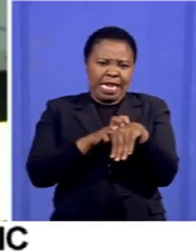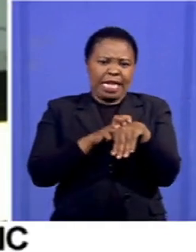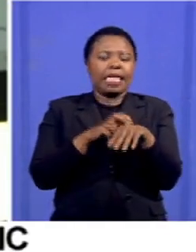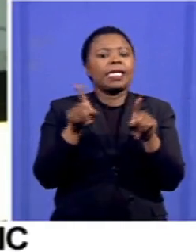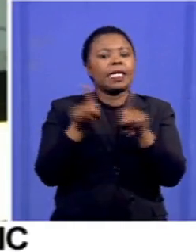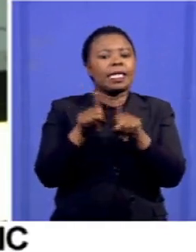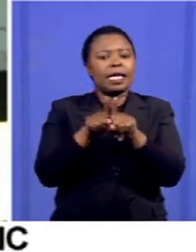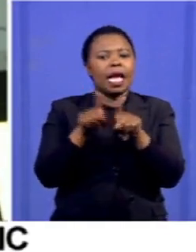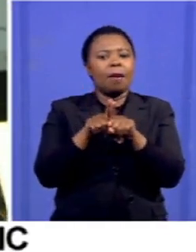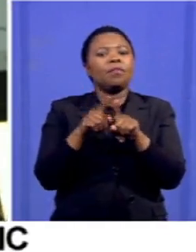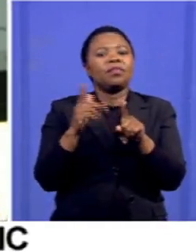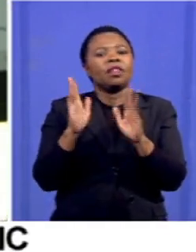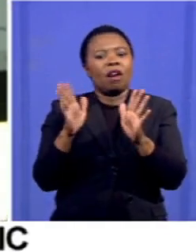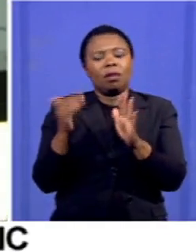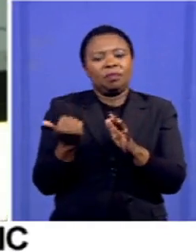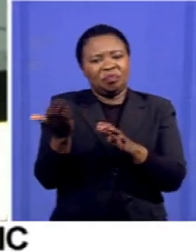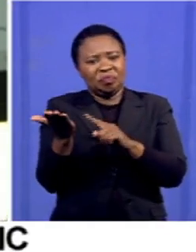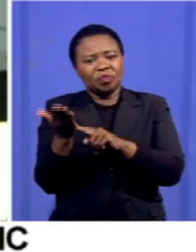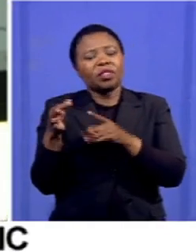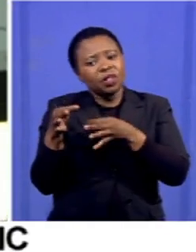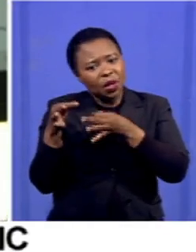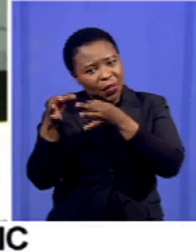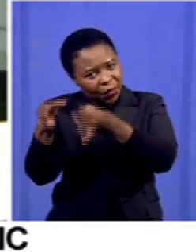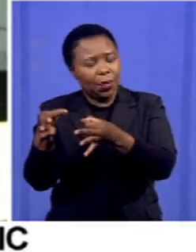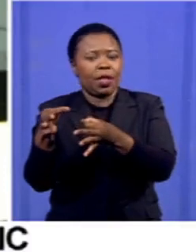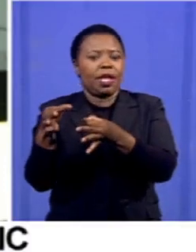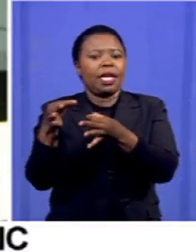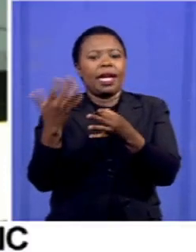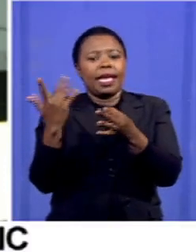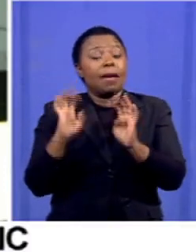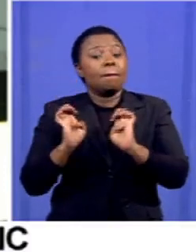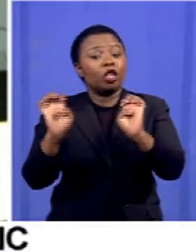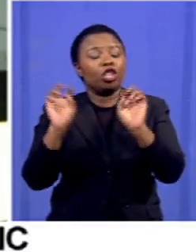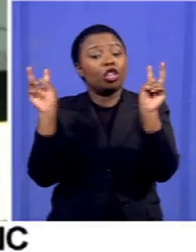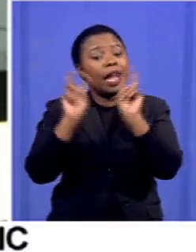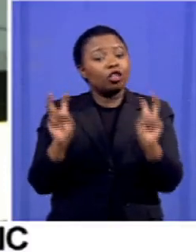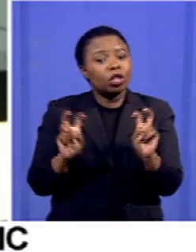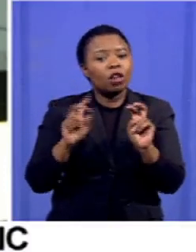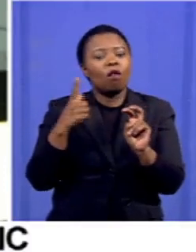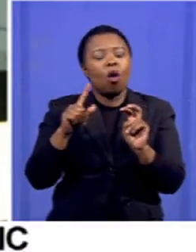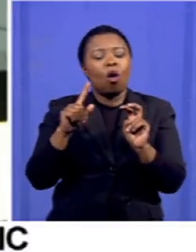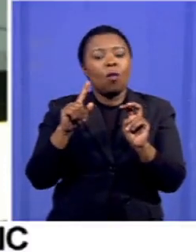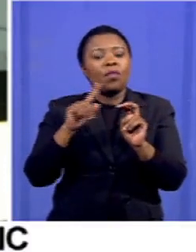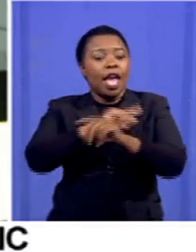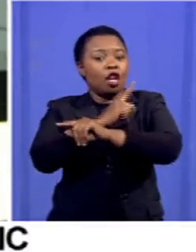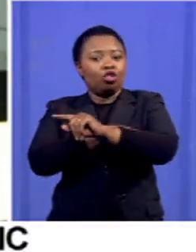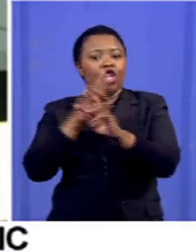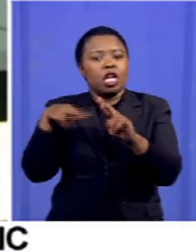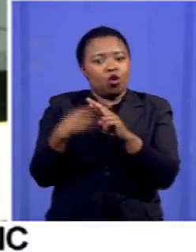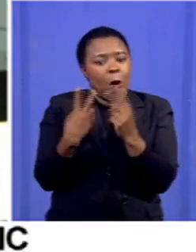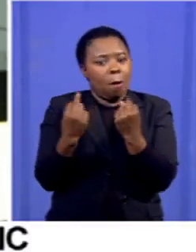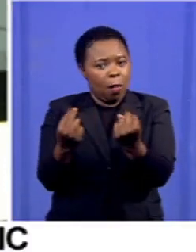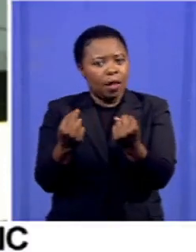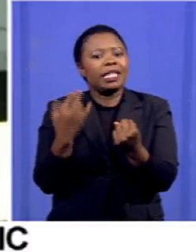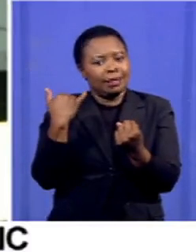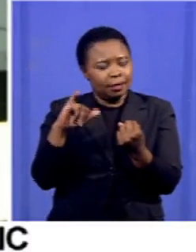certain bids that have been delayed. The emergency electricity bid for renewable energy, that's still in the